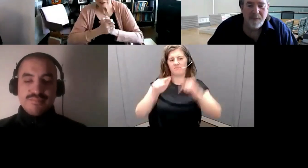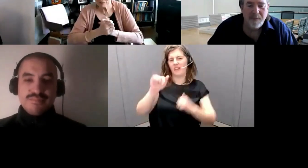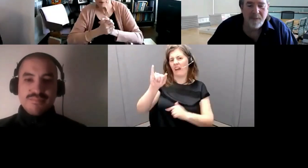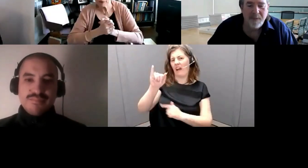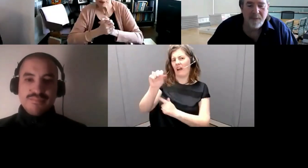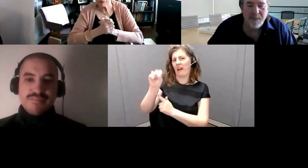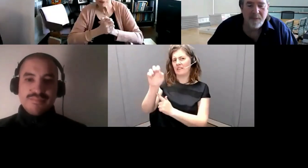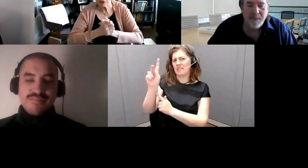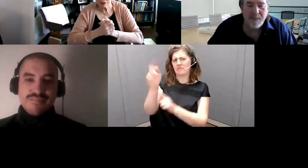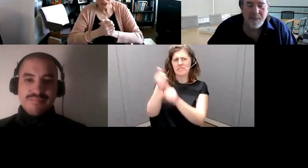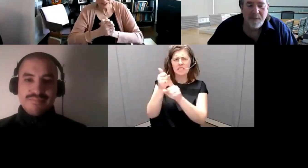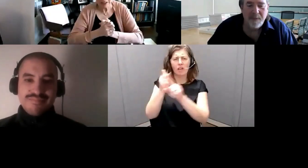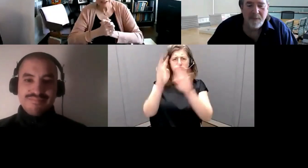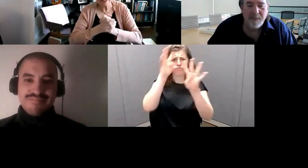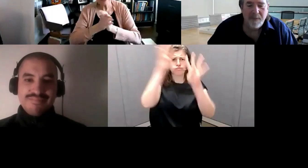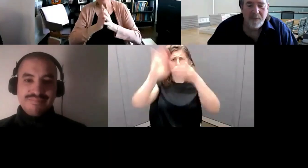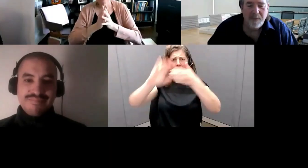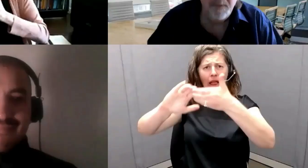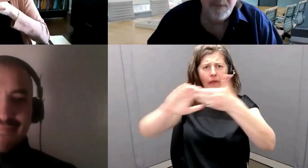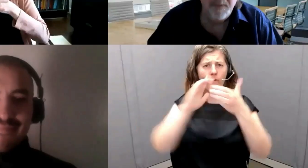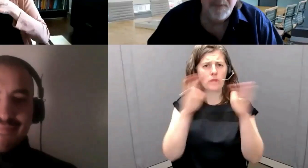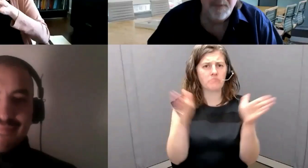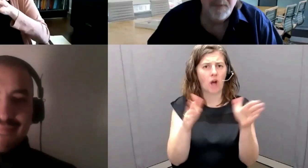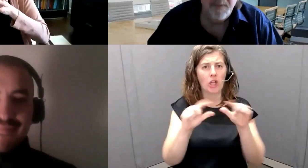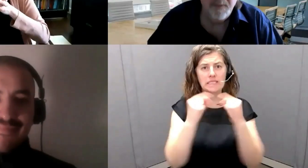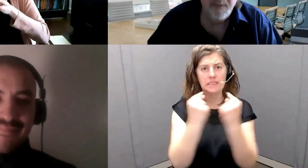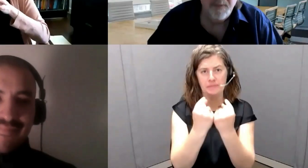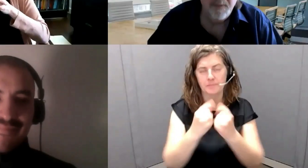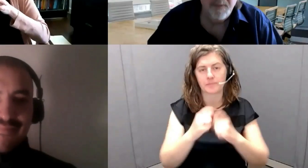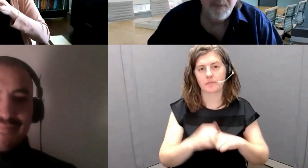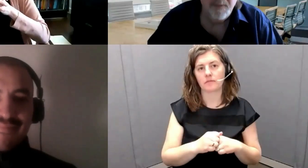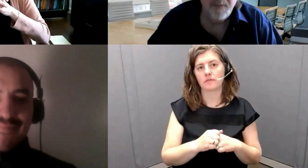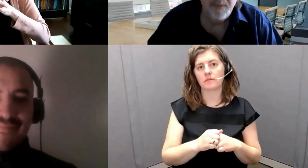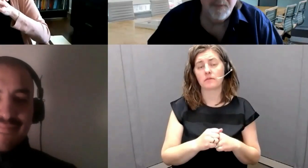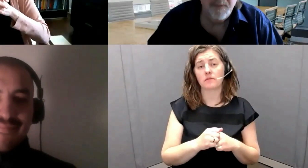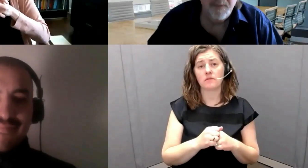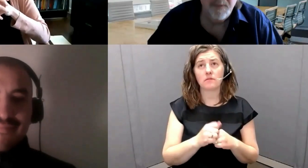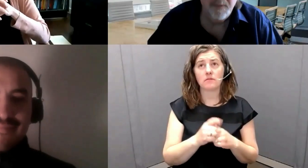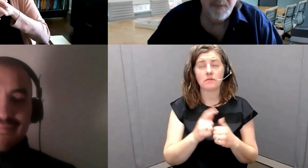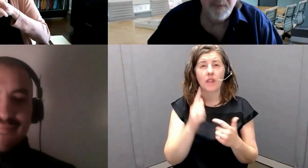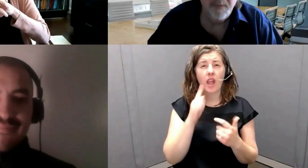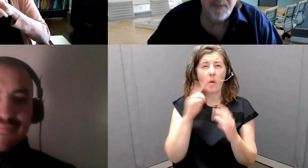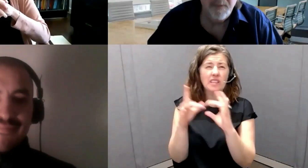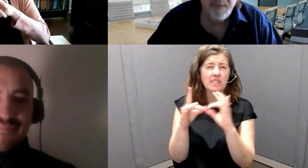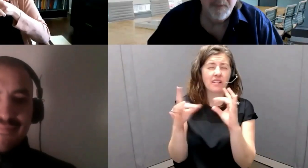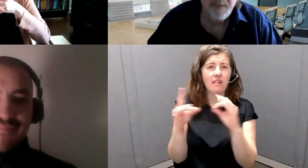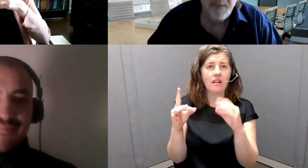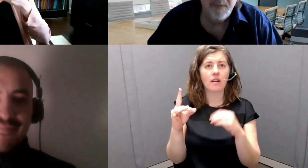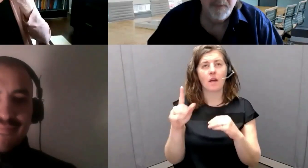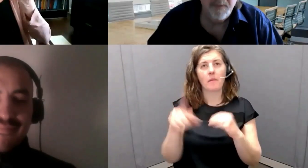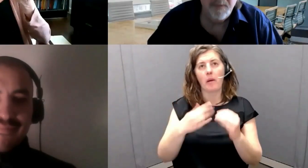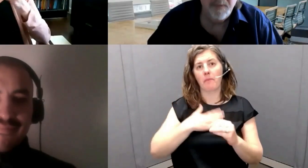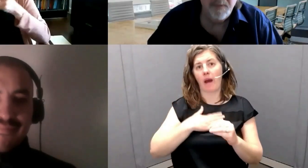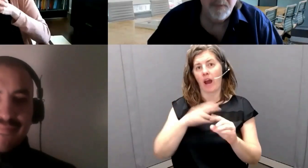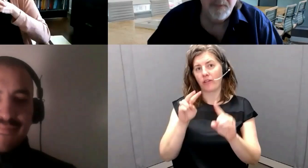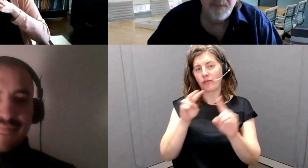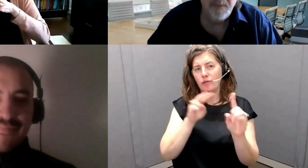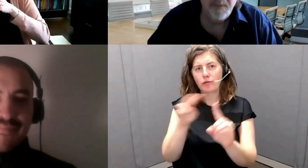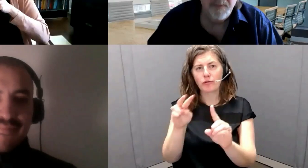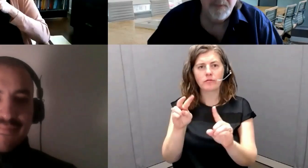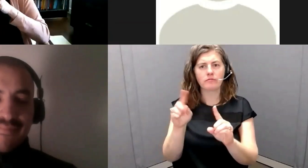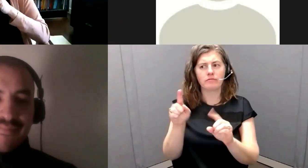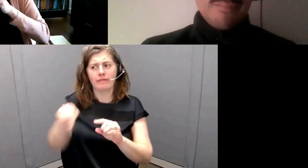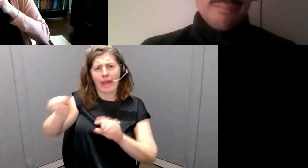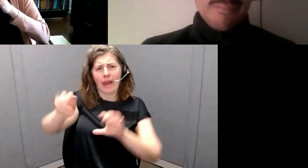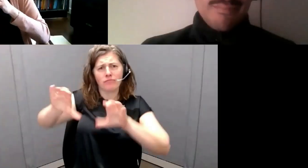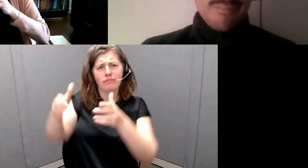I suppose I would just say about iMuse and what they've created